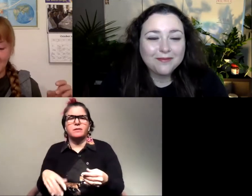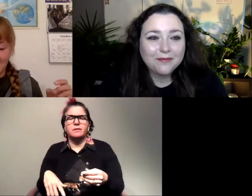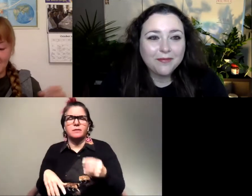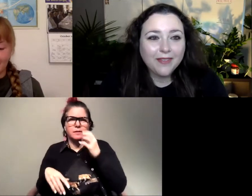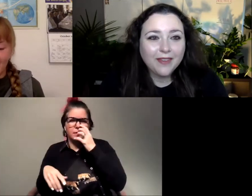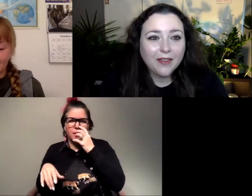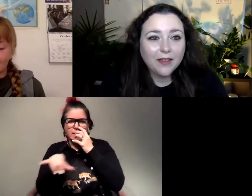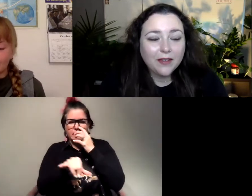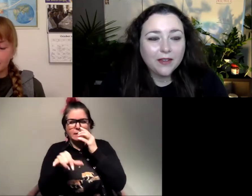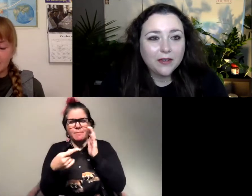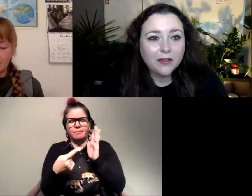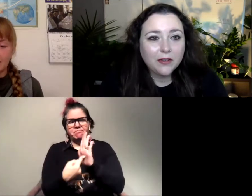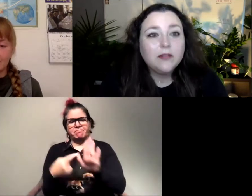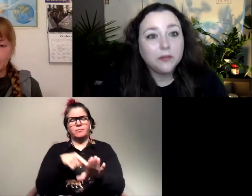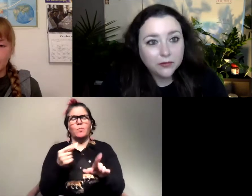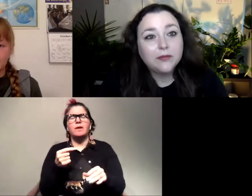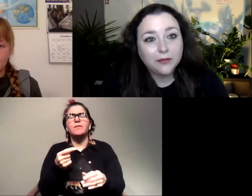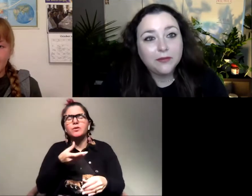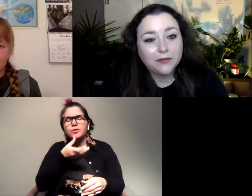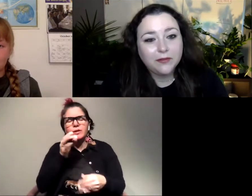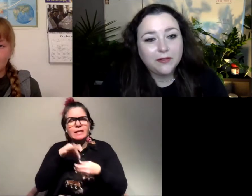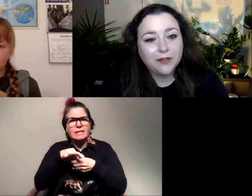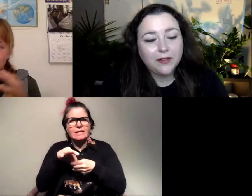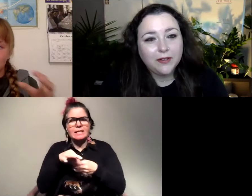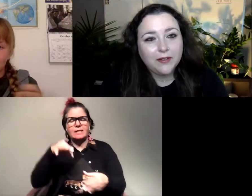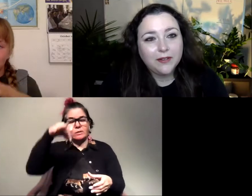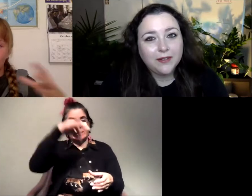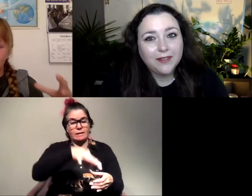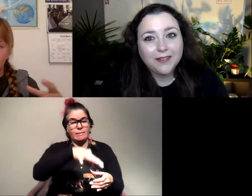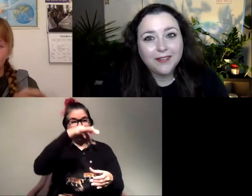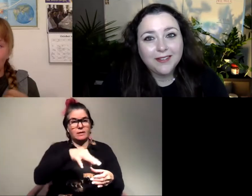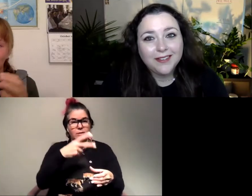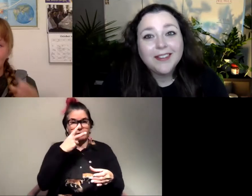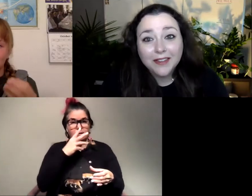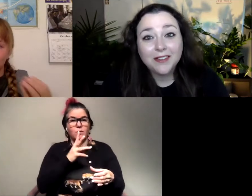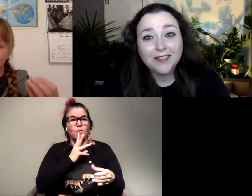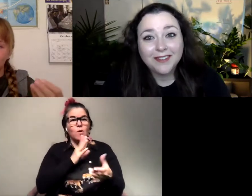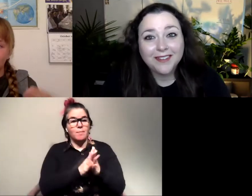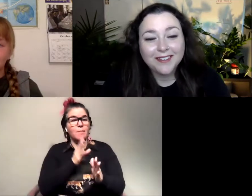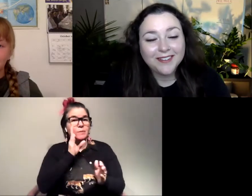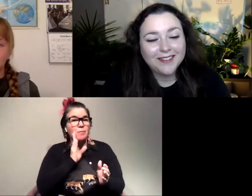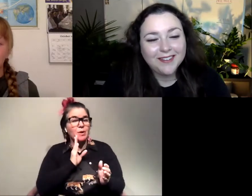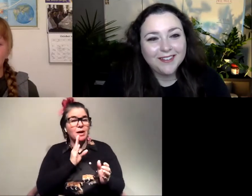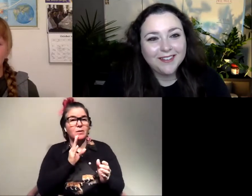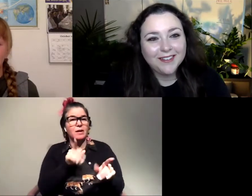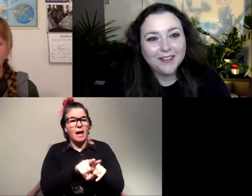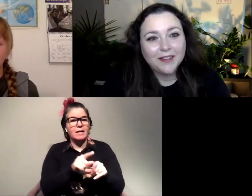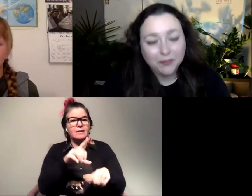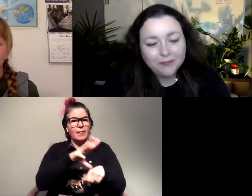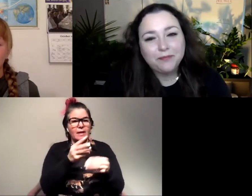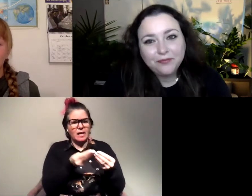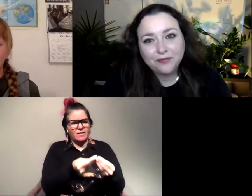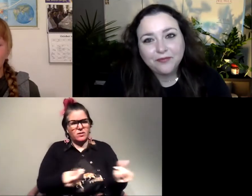like if you're having a cup of tea and you put your tea bag in your water, you'll see that the water turns brown as little bits of the leaves dissolve into the